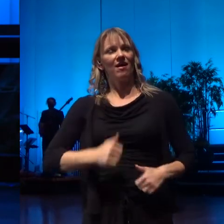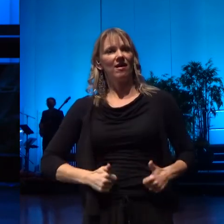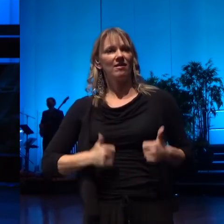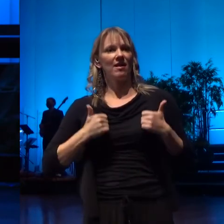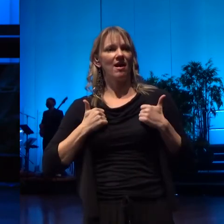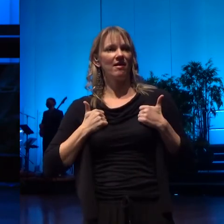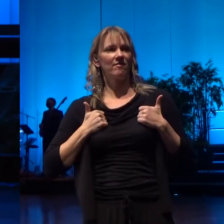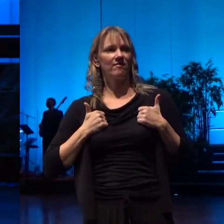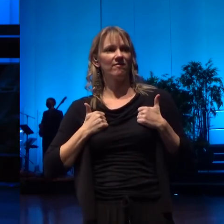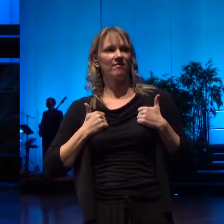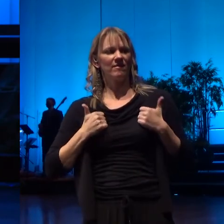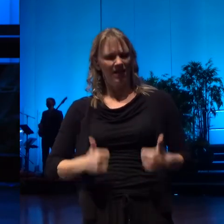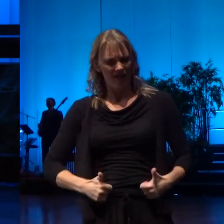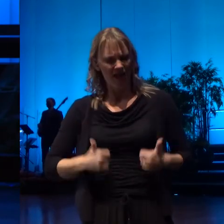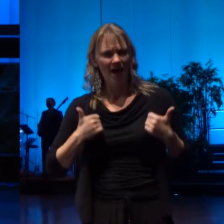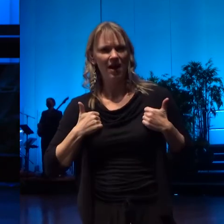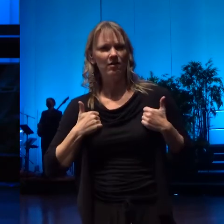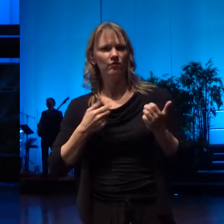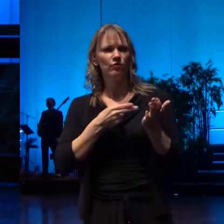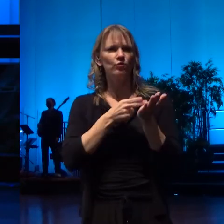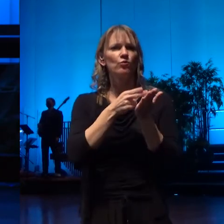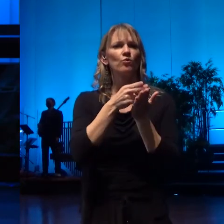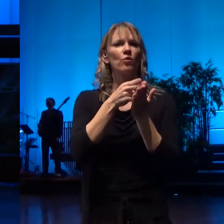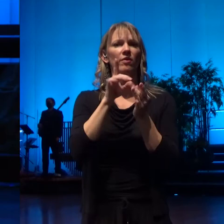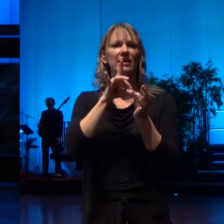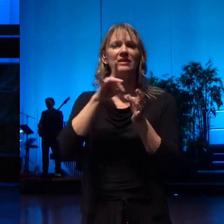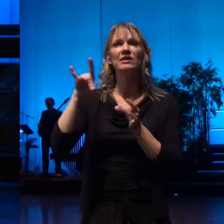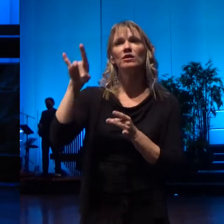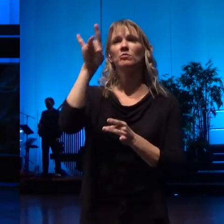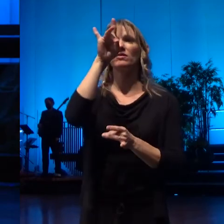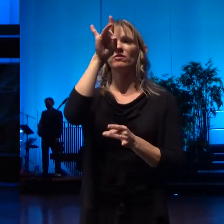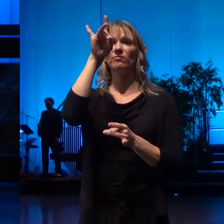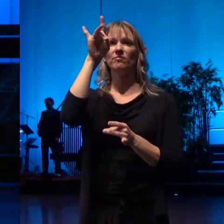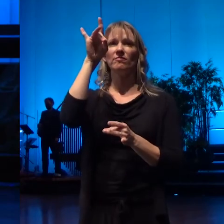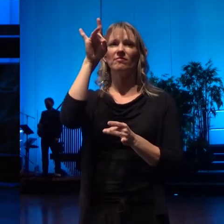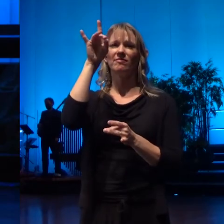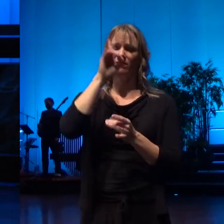life, truth, spirit, the divine.